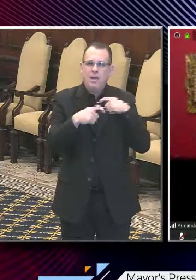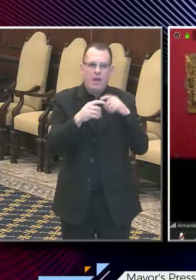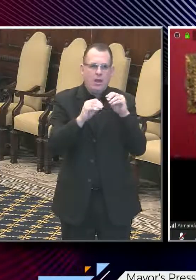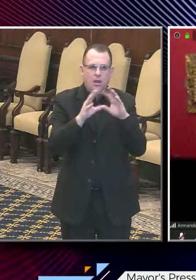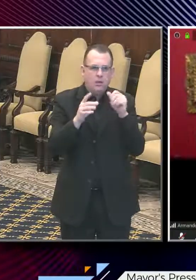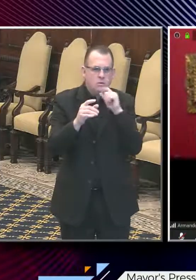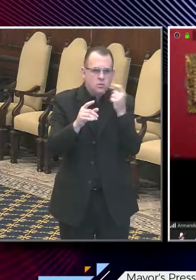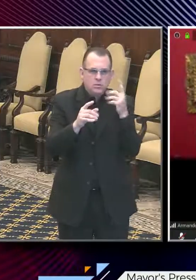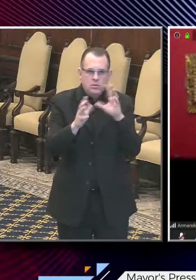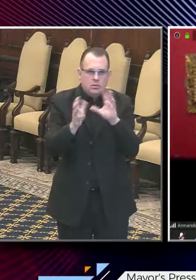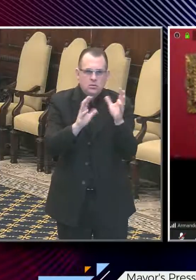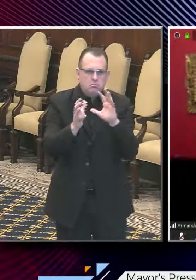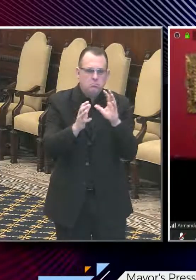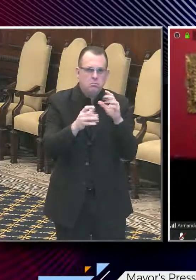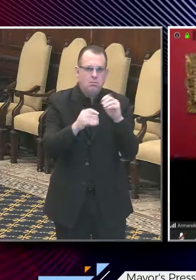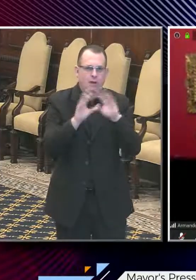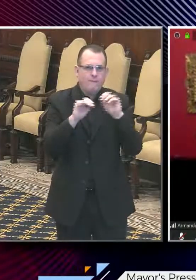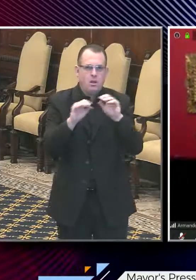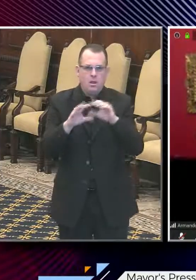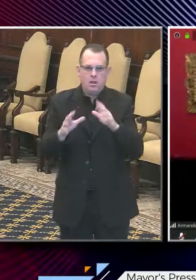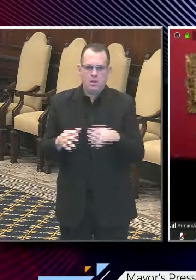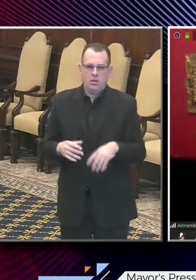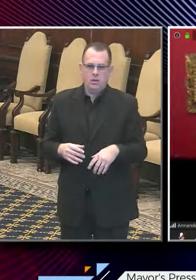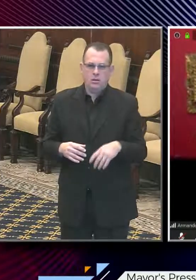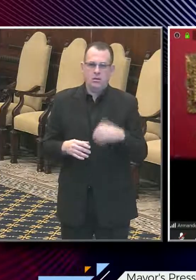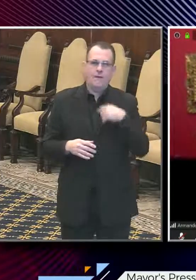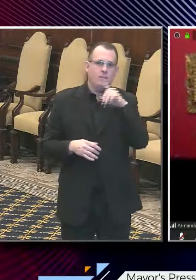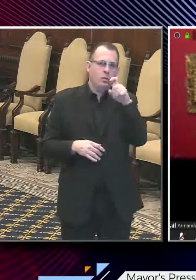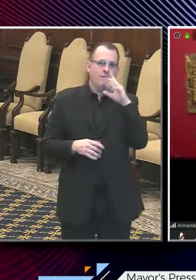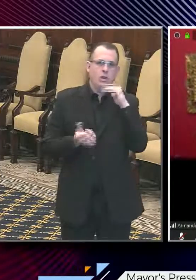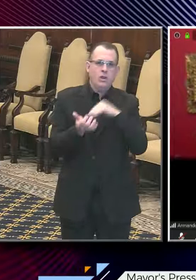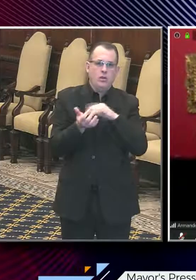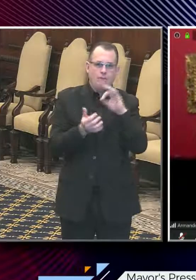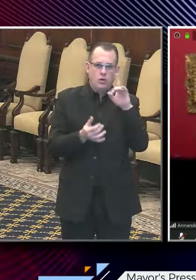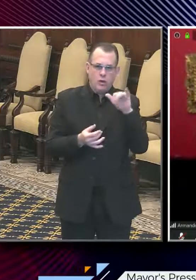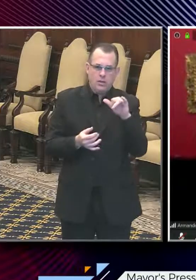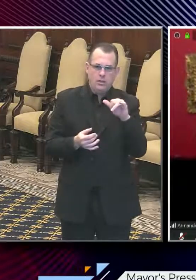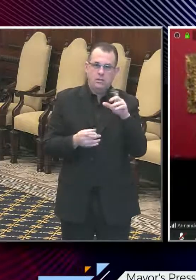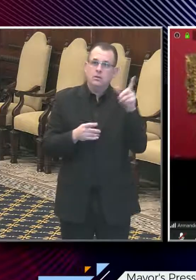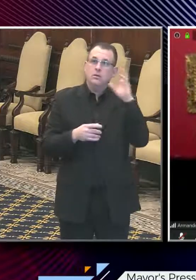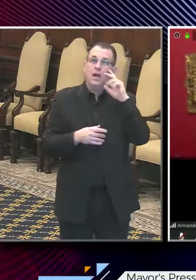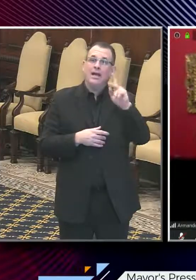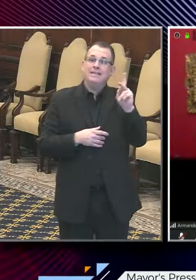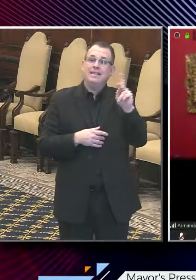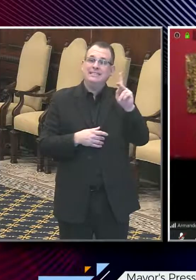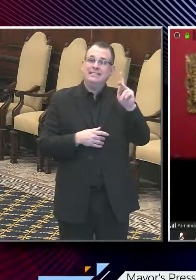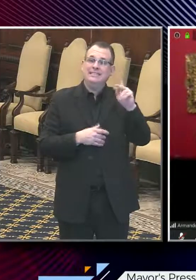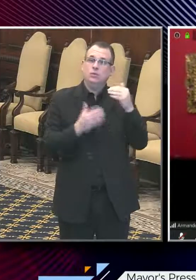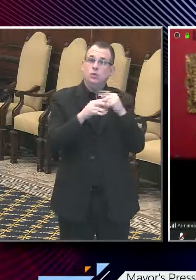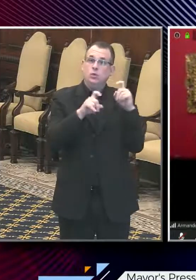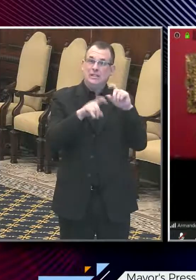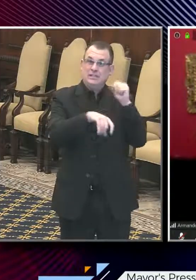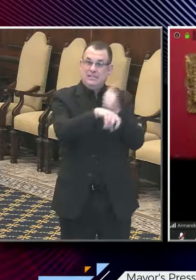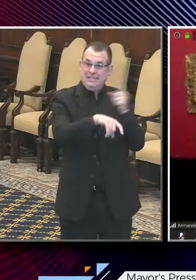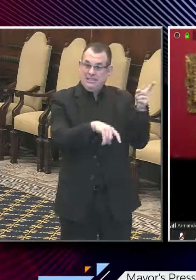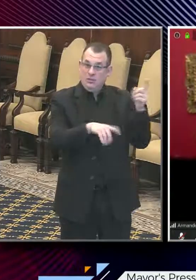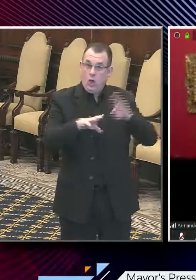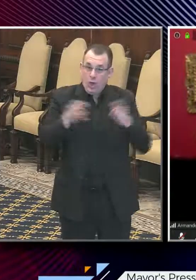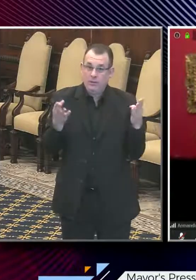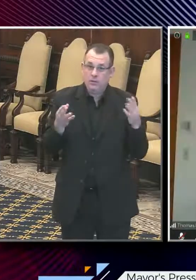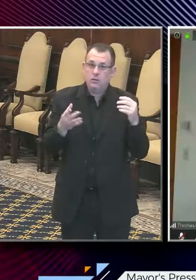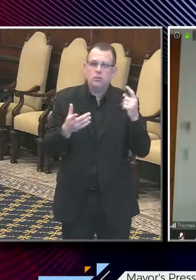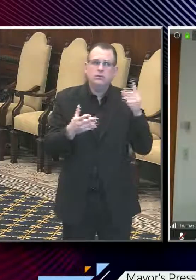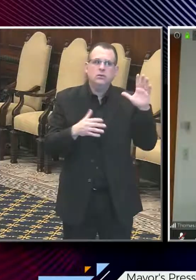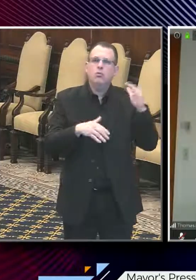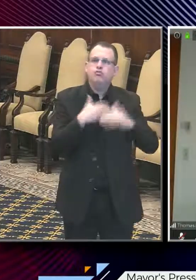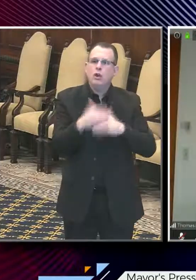to the testing center that are going to be opening in Kensington. What will be the process? Who will be tested? And if there's going to be a cost associated with this testing?